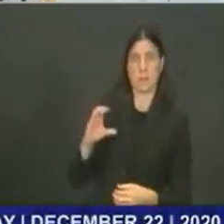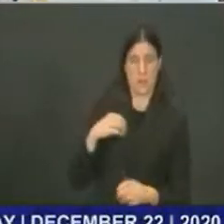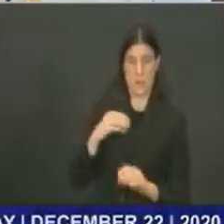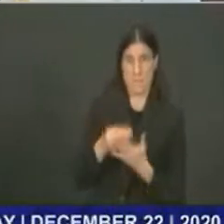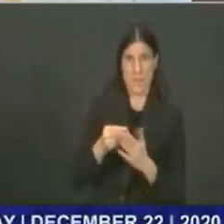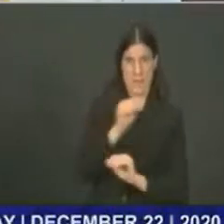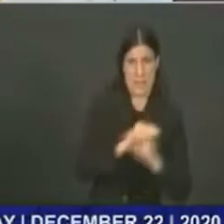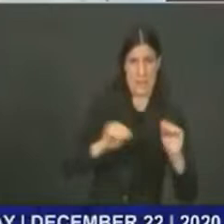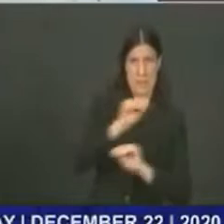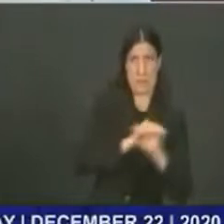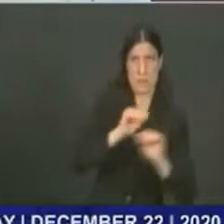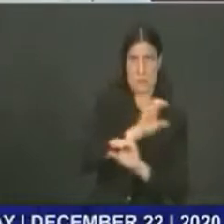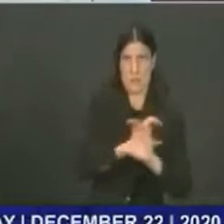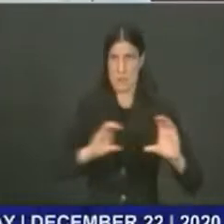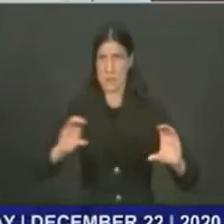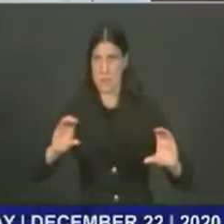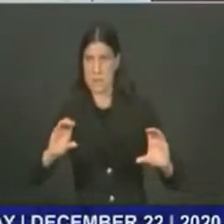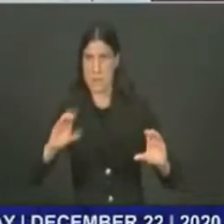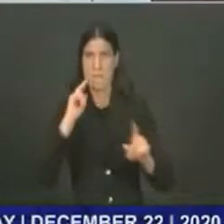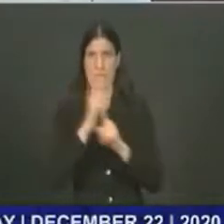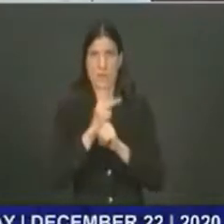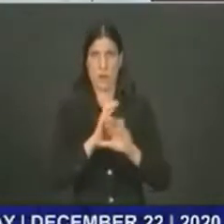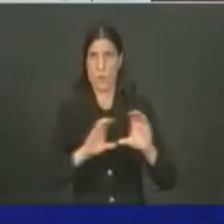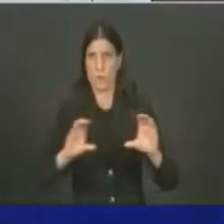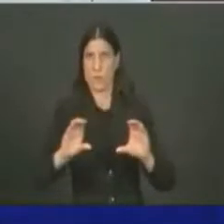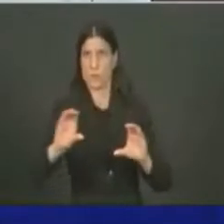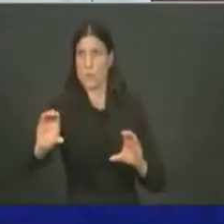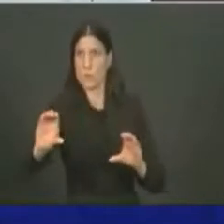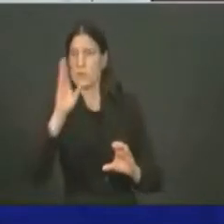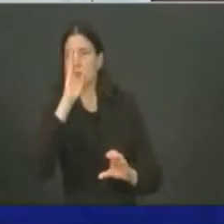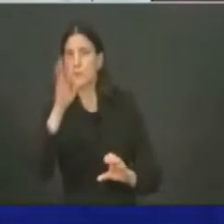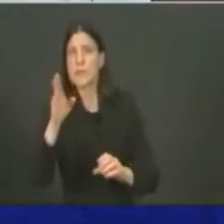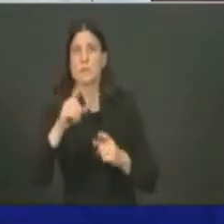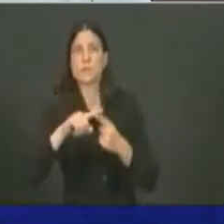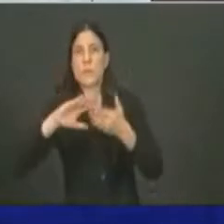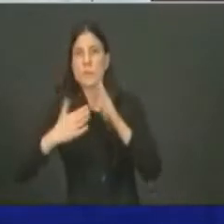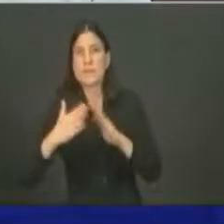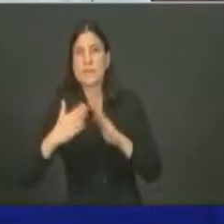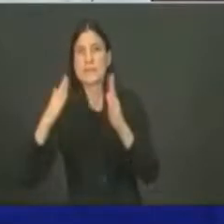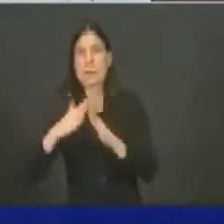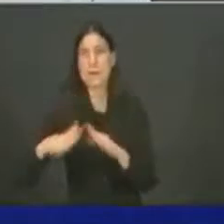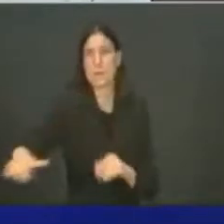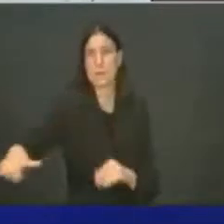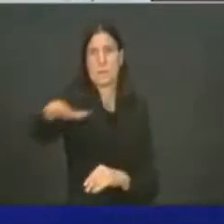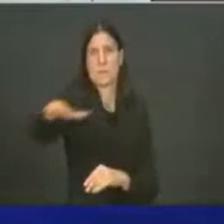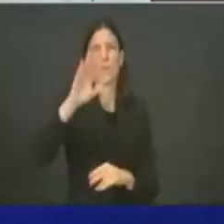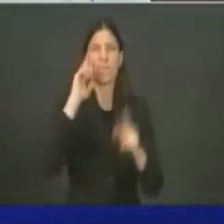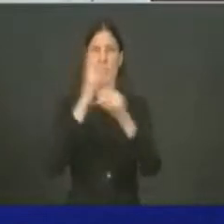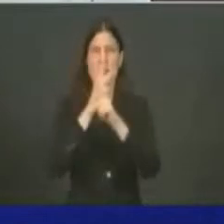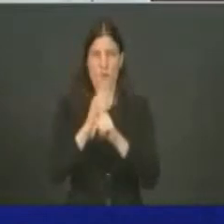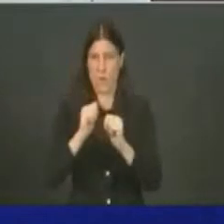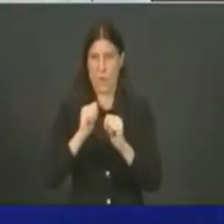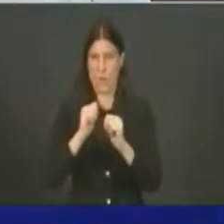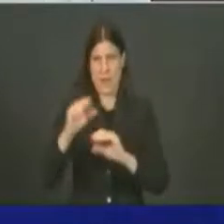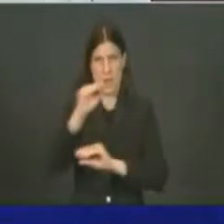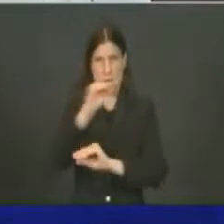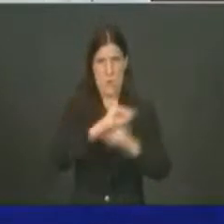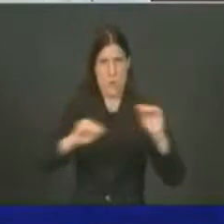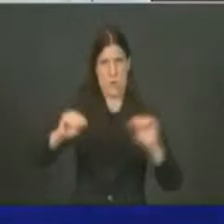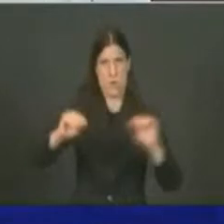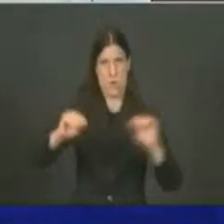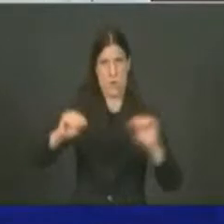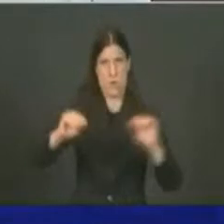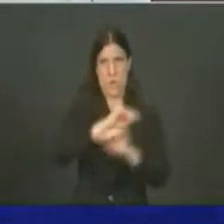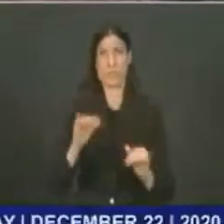accurate assessment of what's going to actually flow through to Rhode Island. But after the new year, we should have pretty good numbers to that, and we'll be able to give updates to that